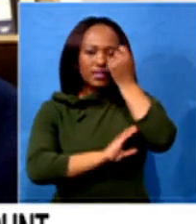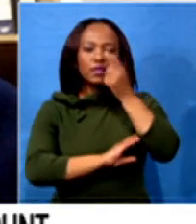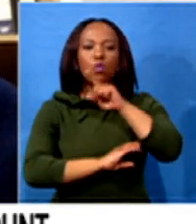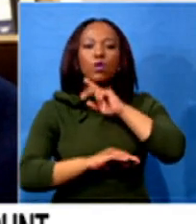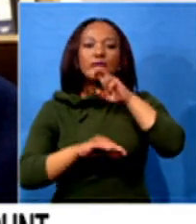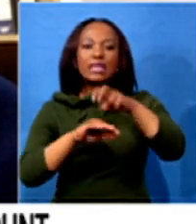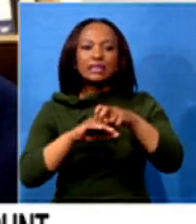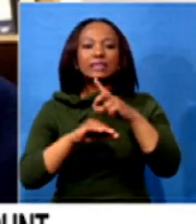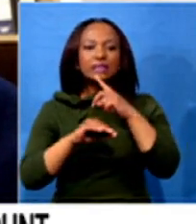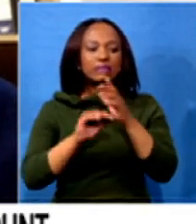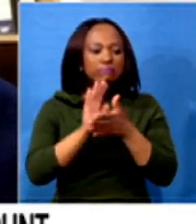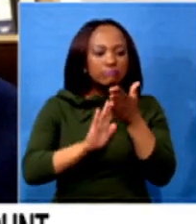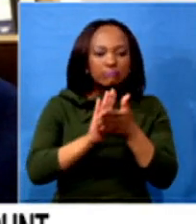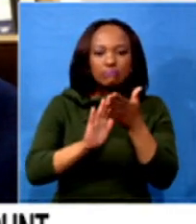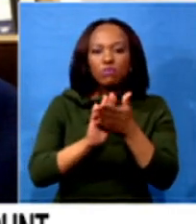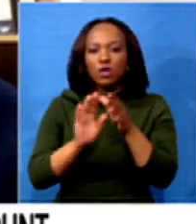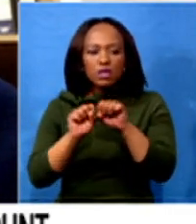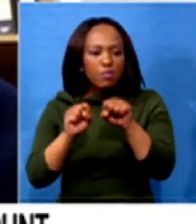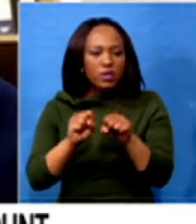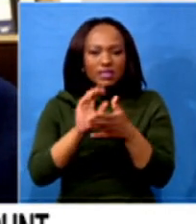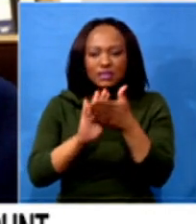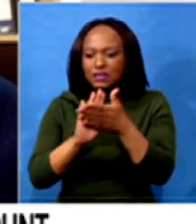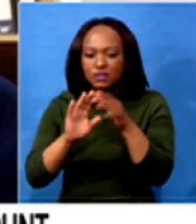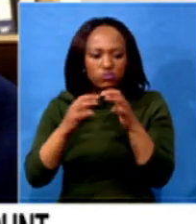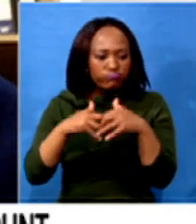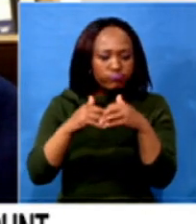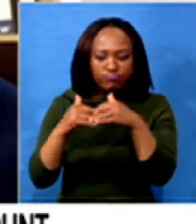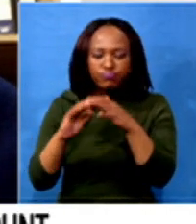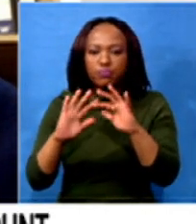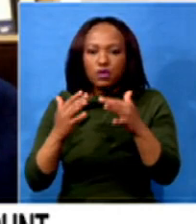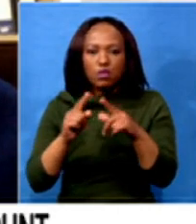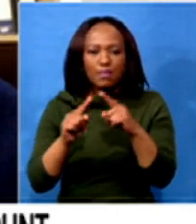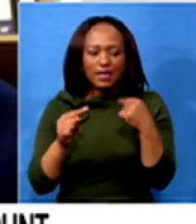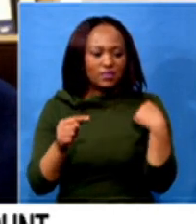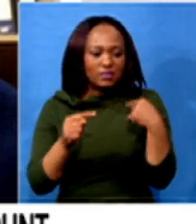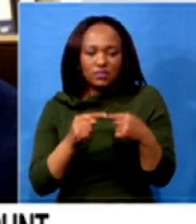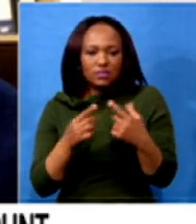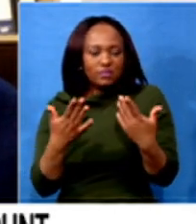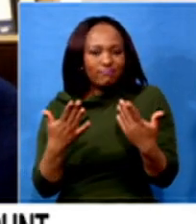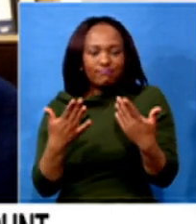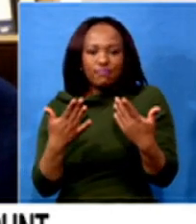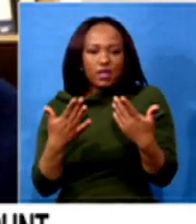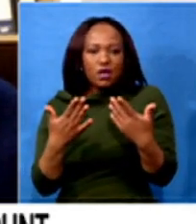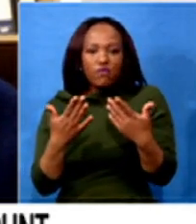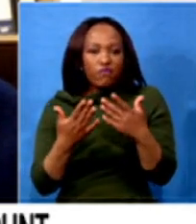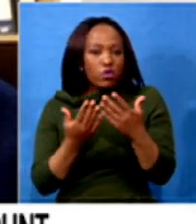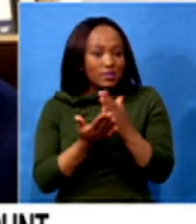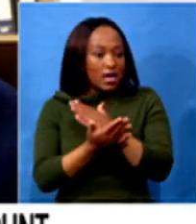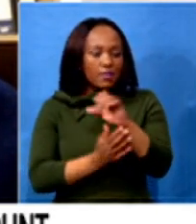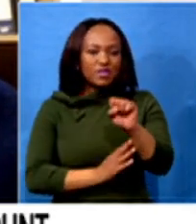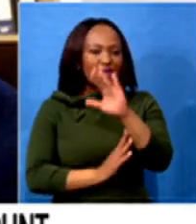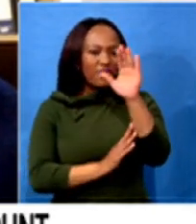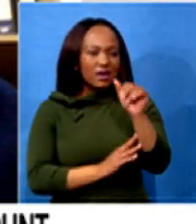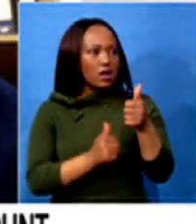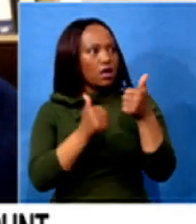needed to go through some teething problems, but things have not really let up for some South Africans, and I know you will